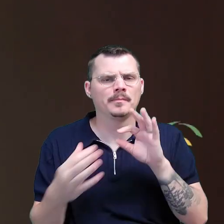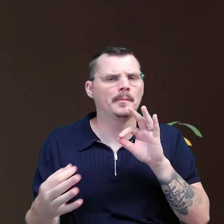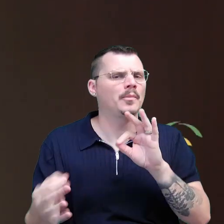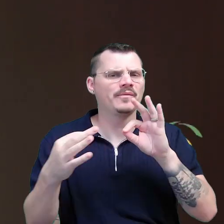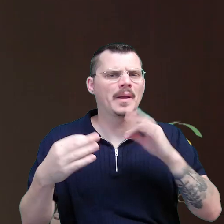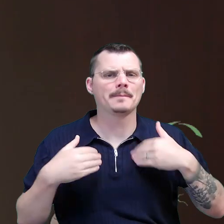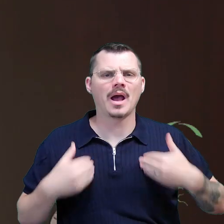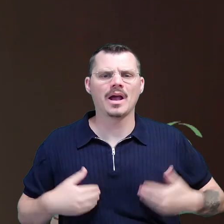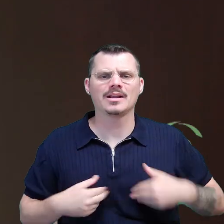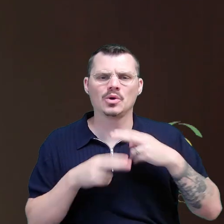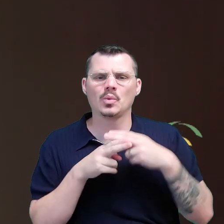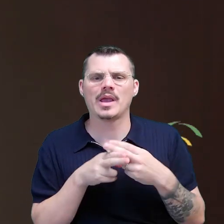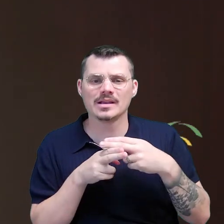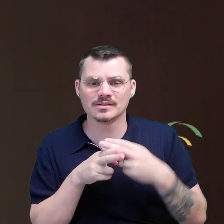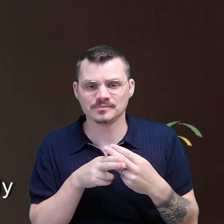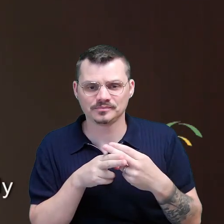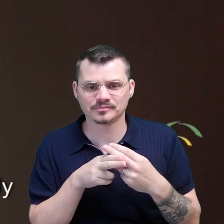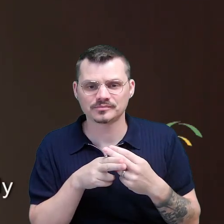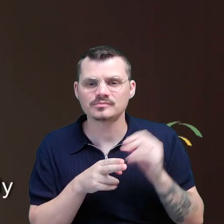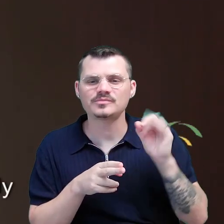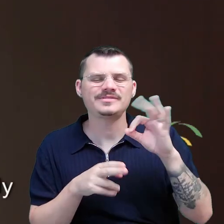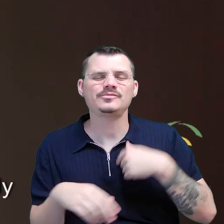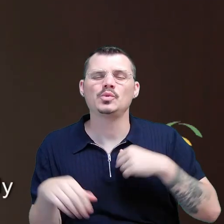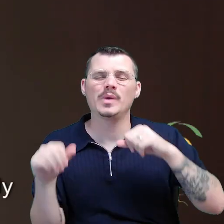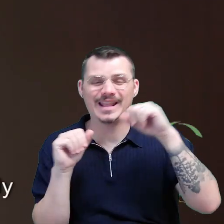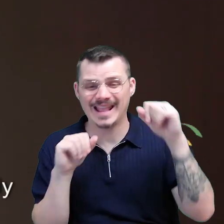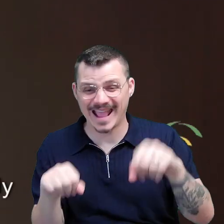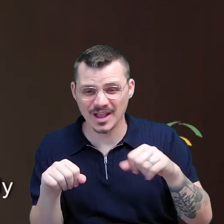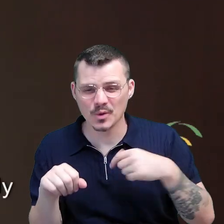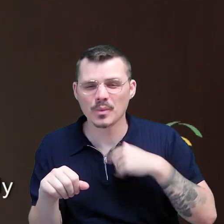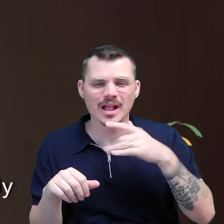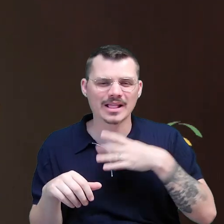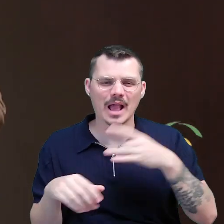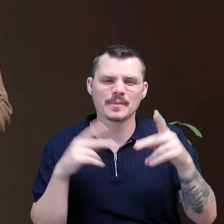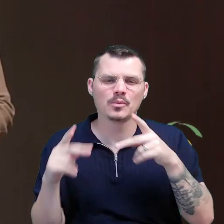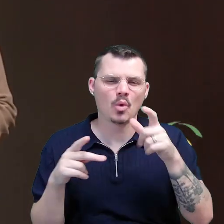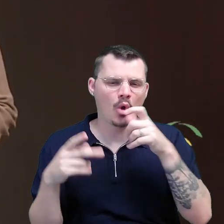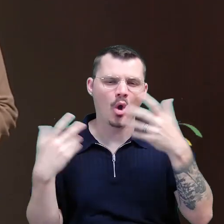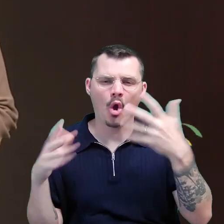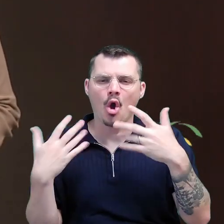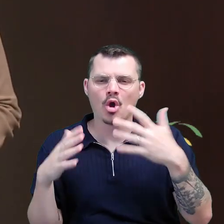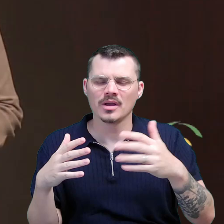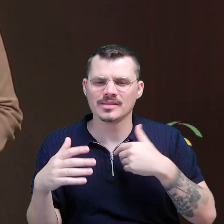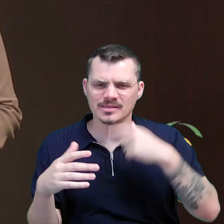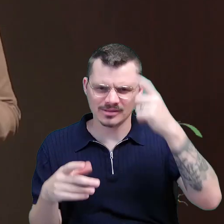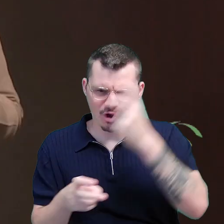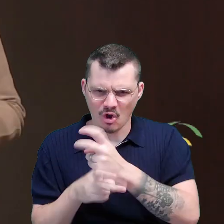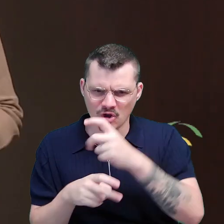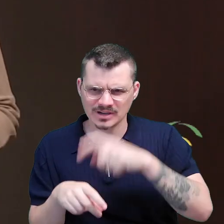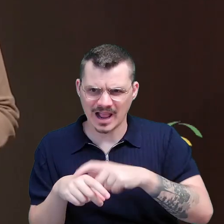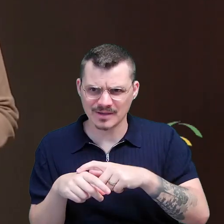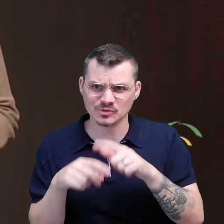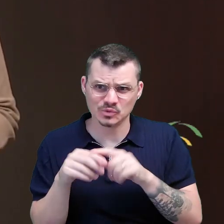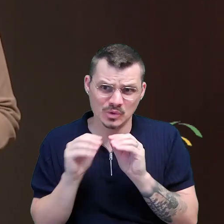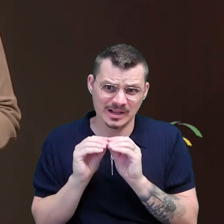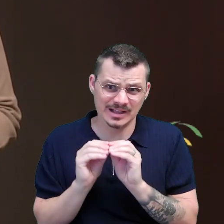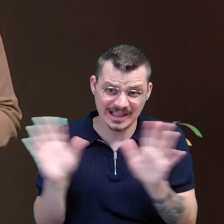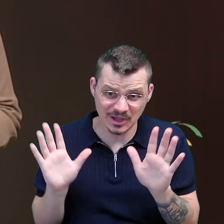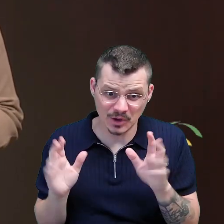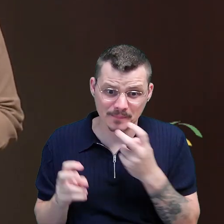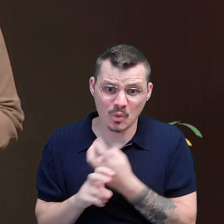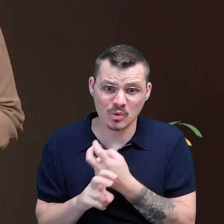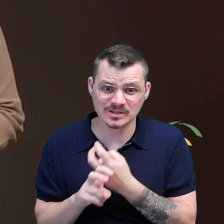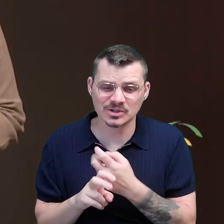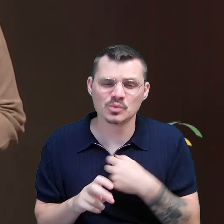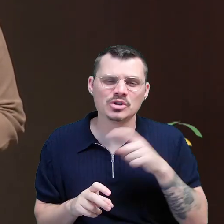body weight. So if we can, we like people who are already thought to have a harder time clearing poisons. We